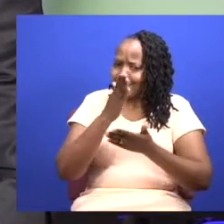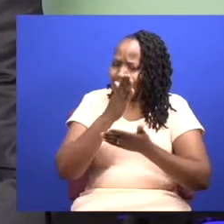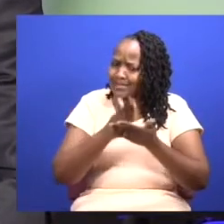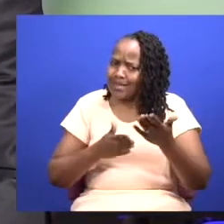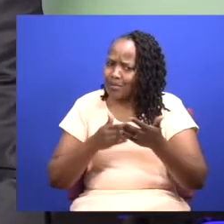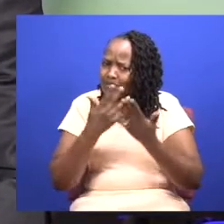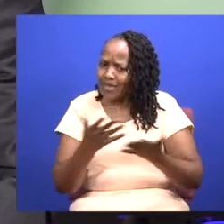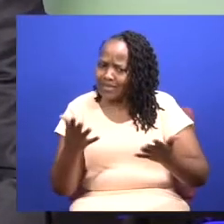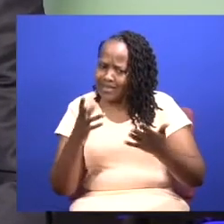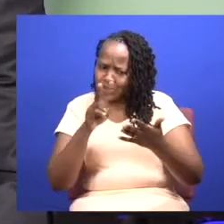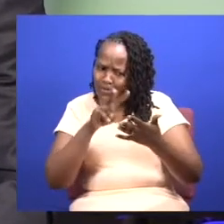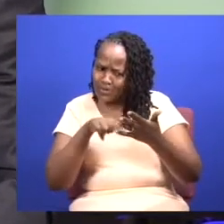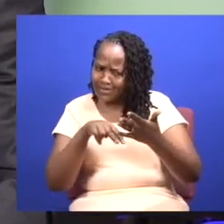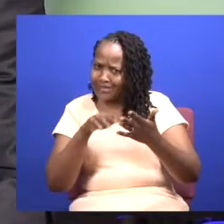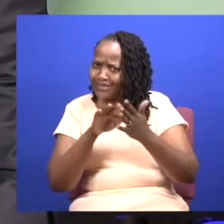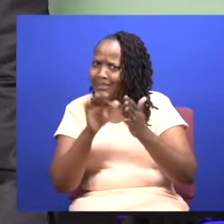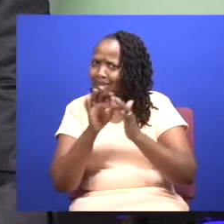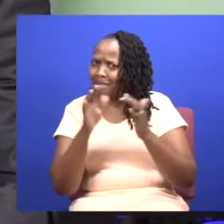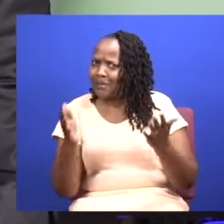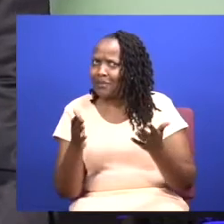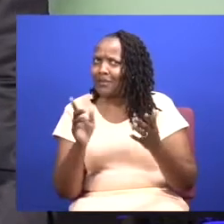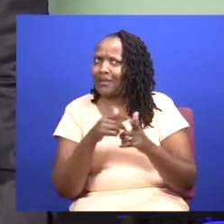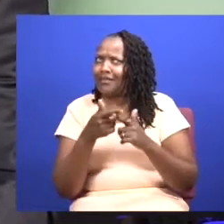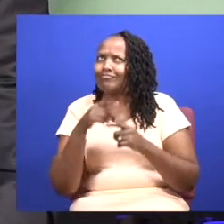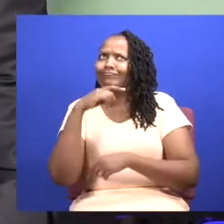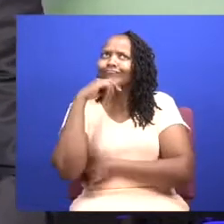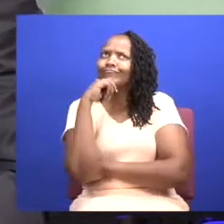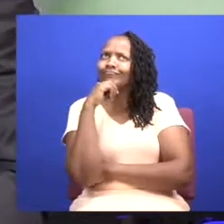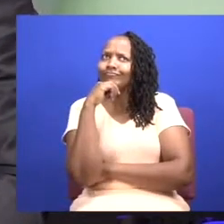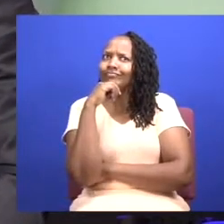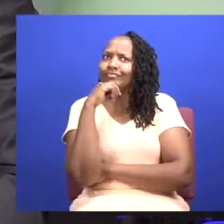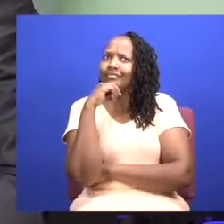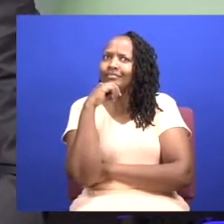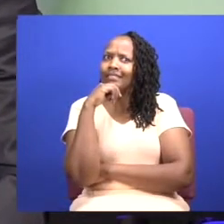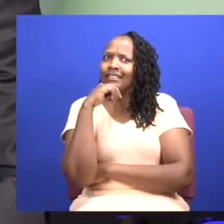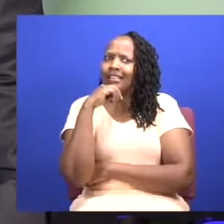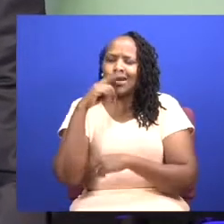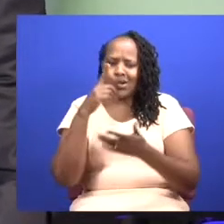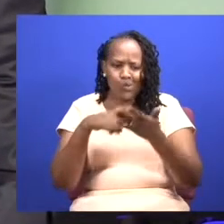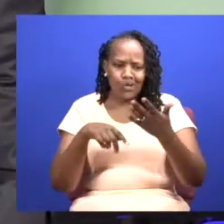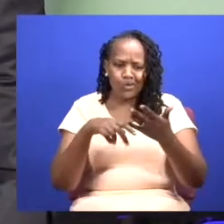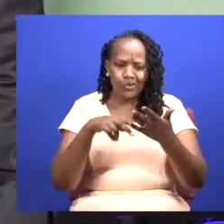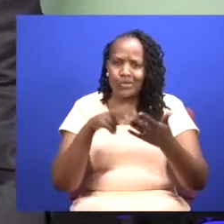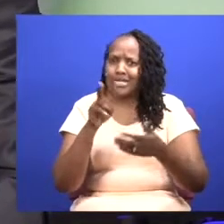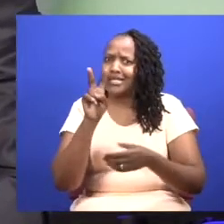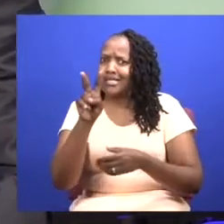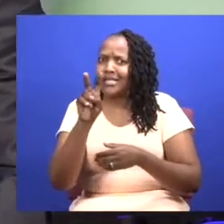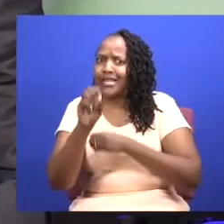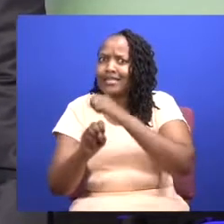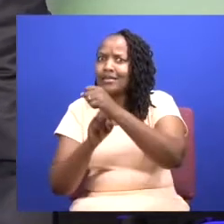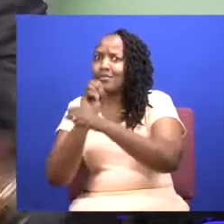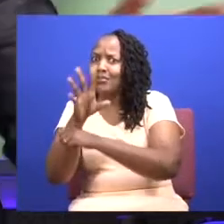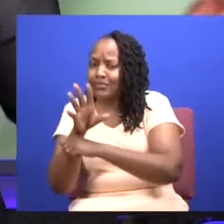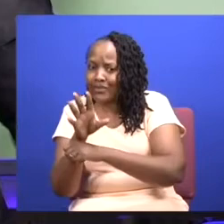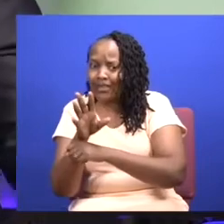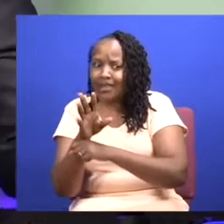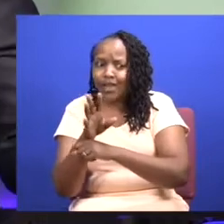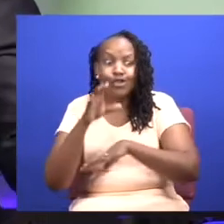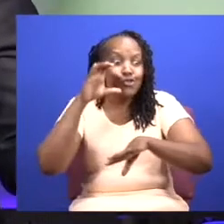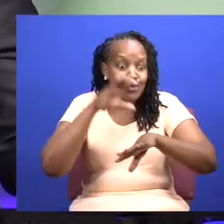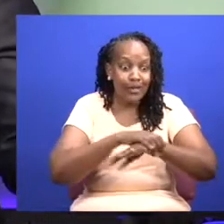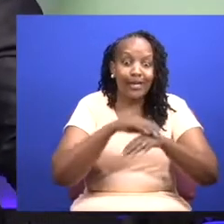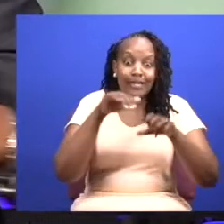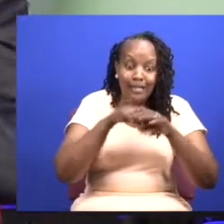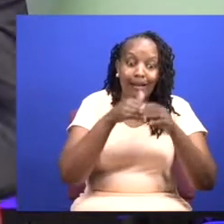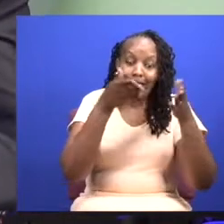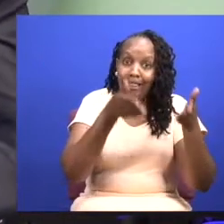in the Bible, you wonder. In fact, a lot of what we see on Hollywood just comes from the Bible. Straight from the Word. So if Hollywood's reading the